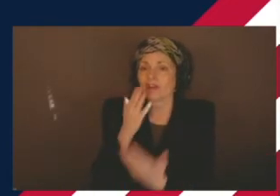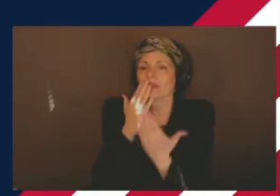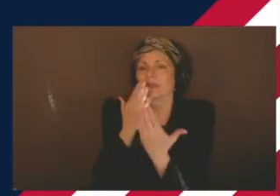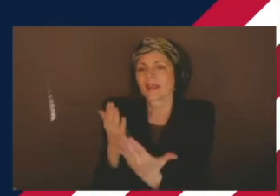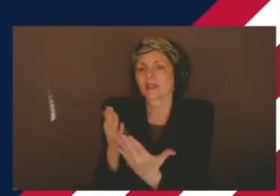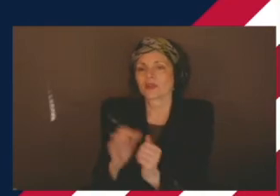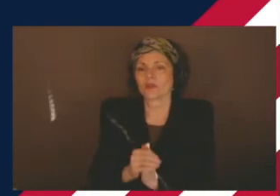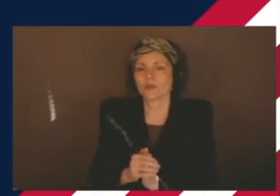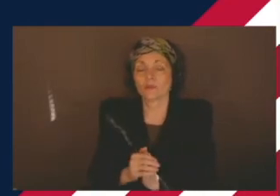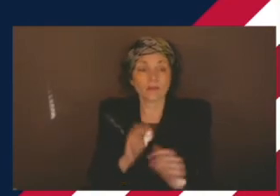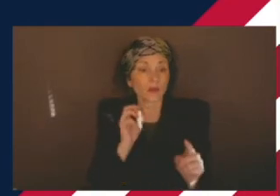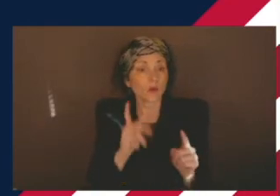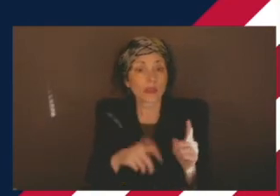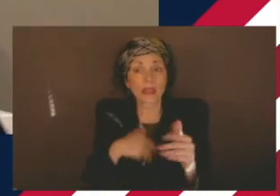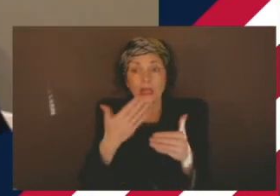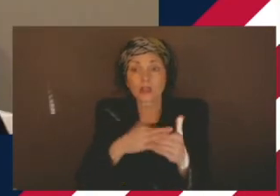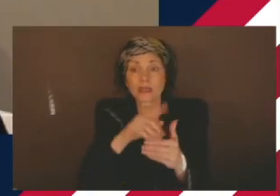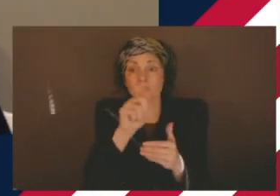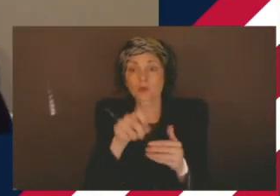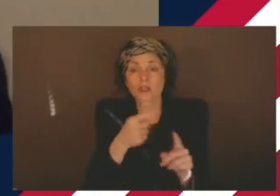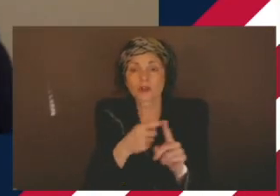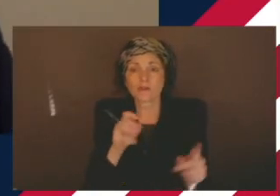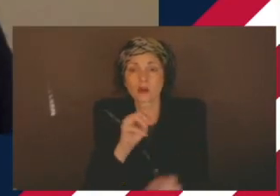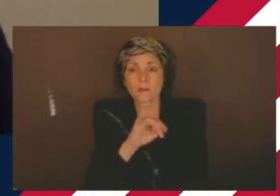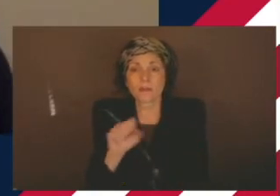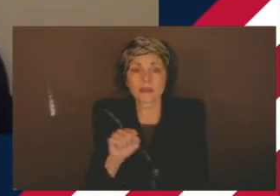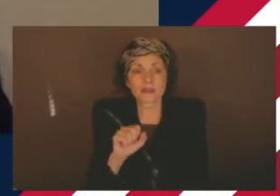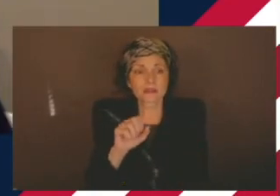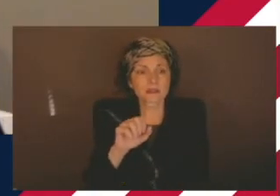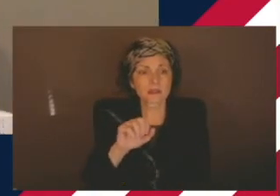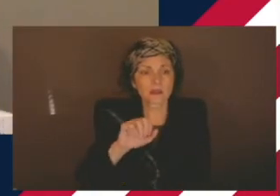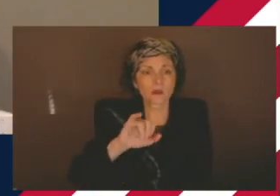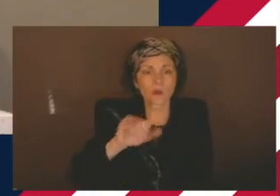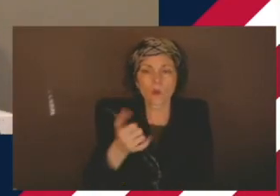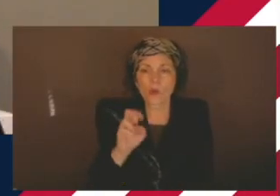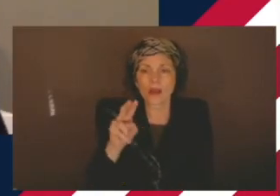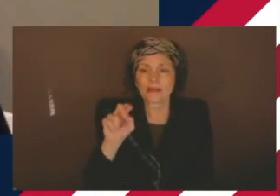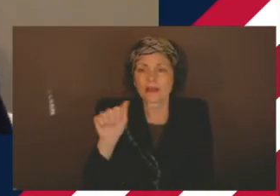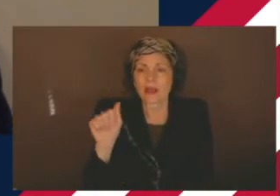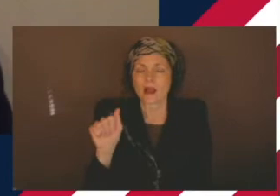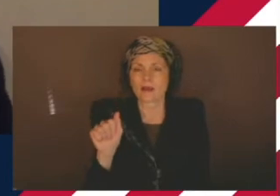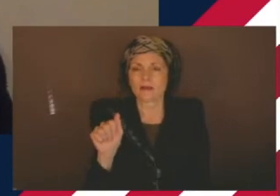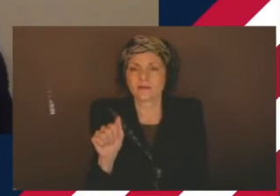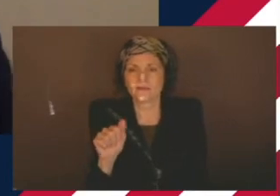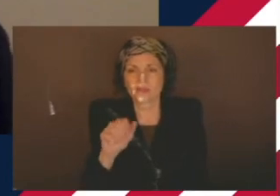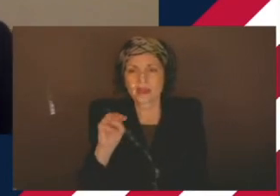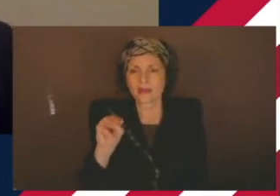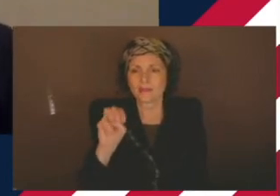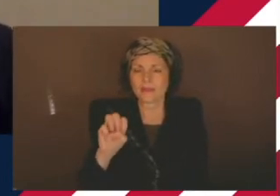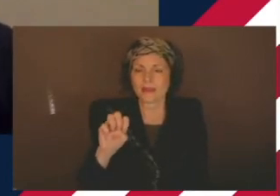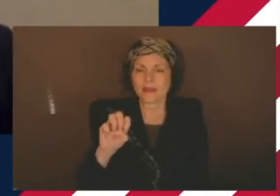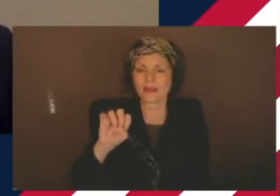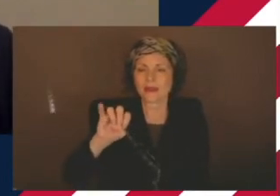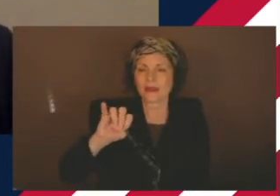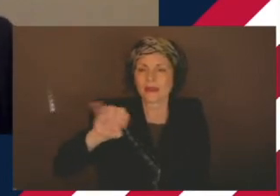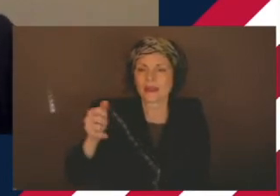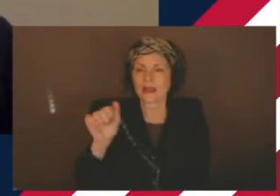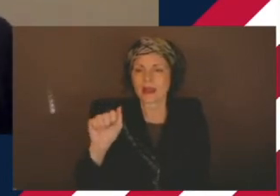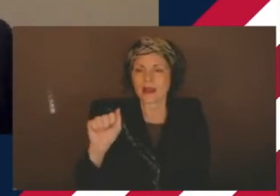question is from Ms. Mejia. Thank you. Thank you for the work that you do. I'd like to